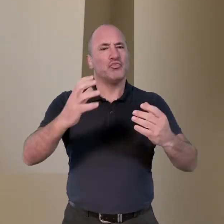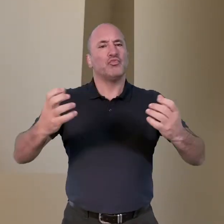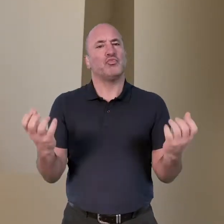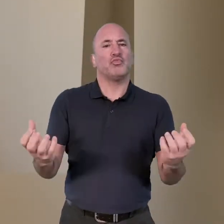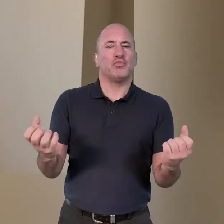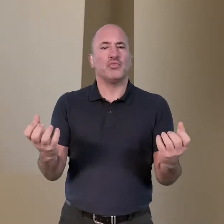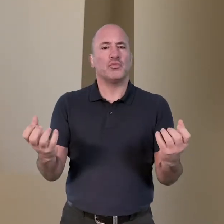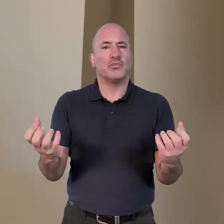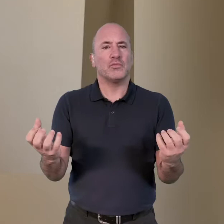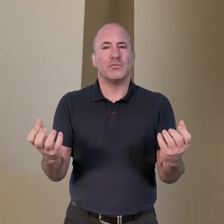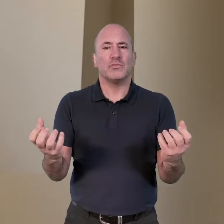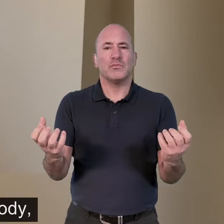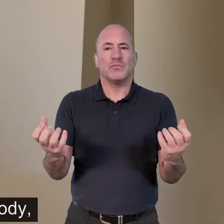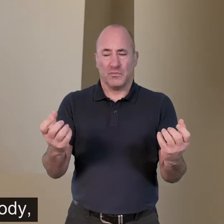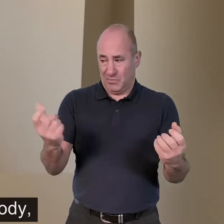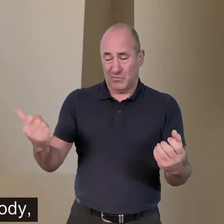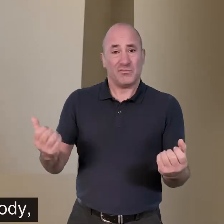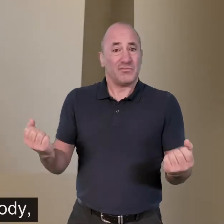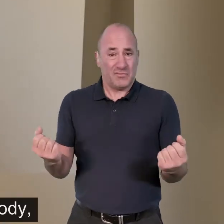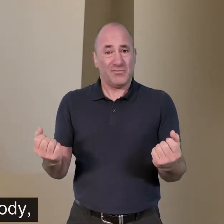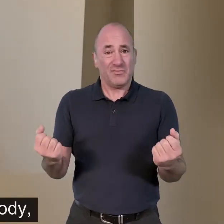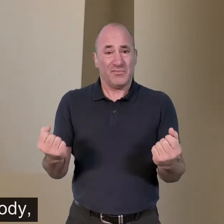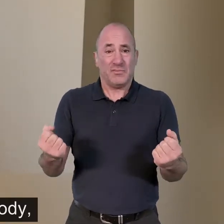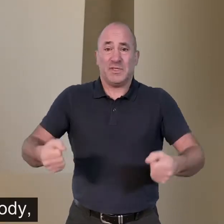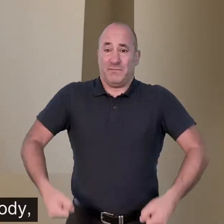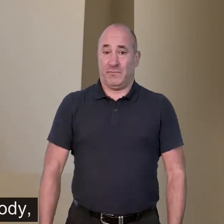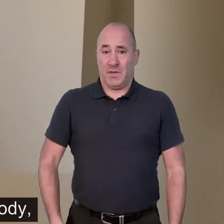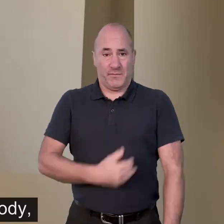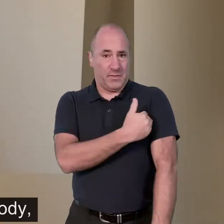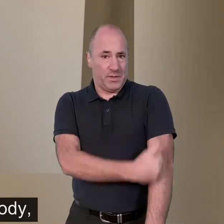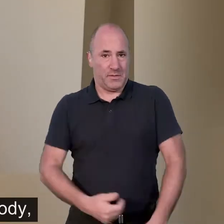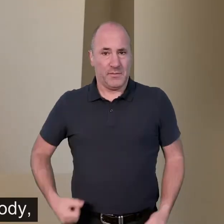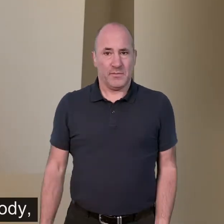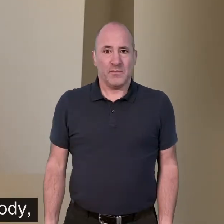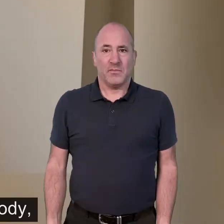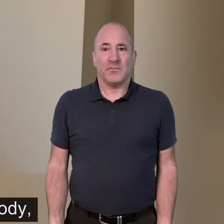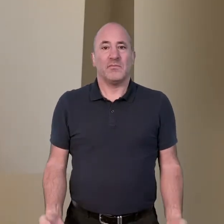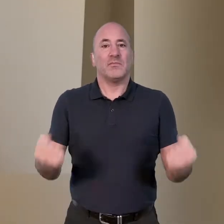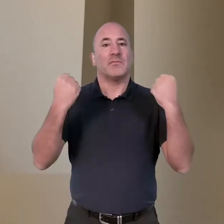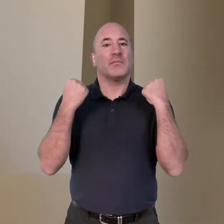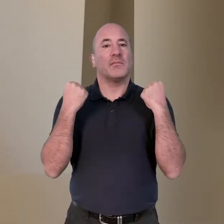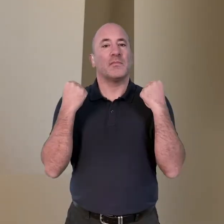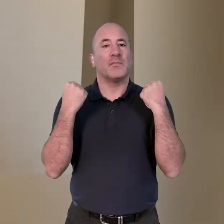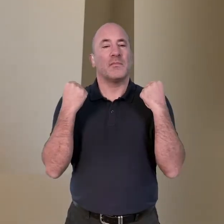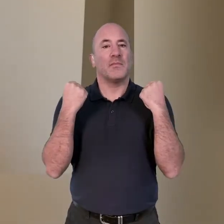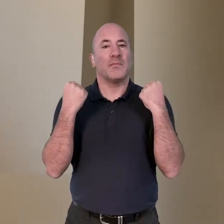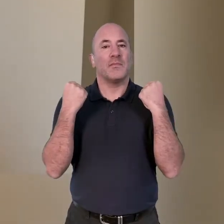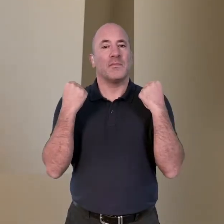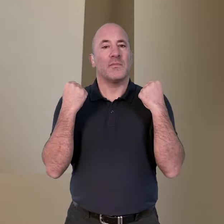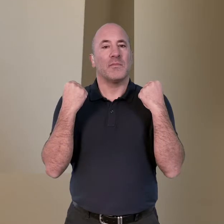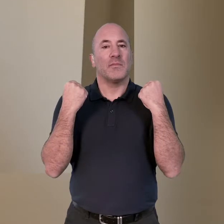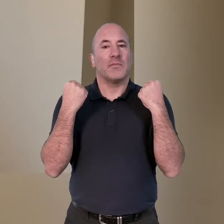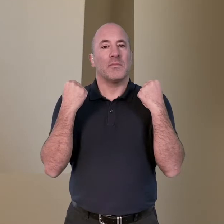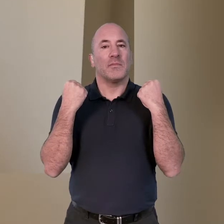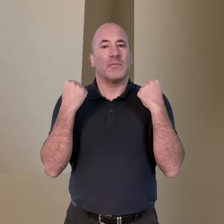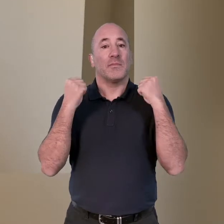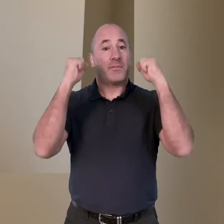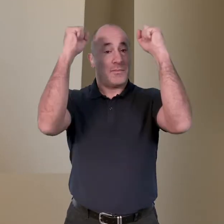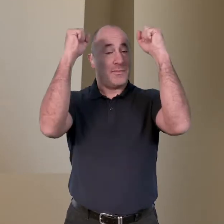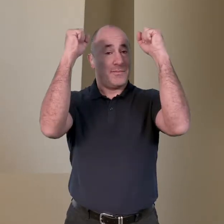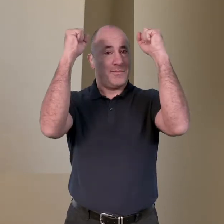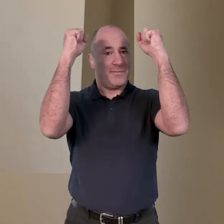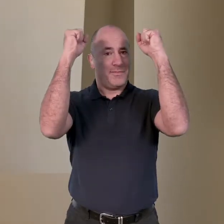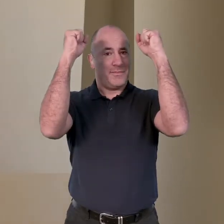and don't grip the weights too hard. You're going to go from your arms down the side of your body, bicep curl, so your hands are at your